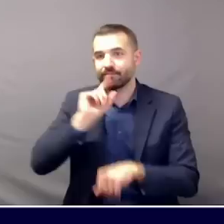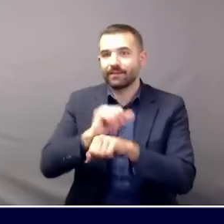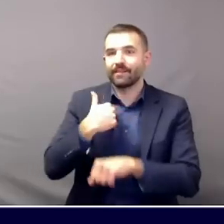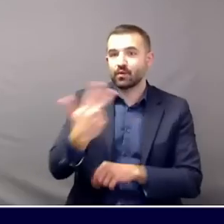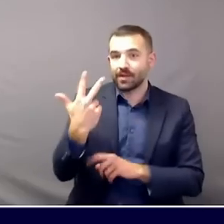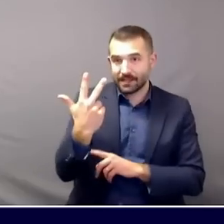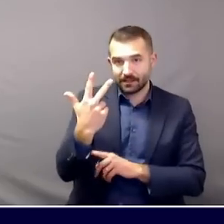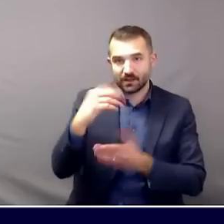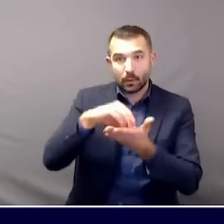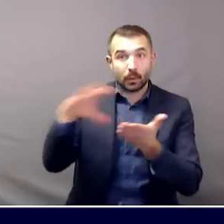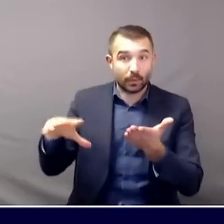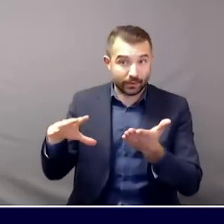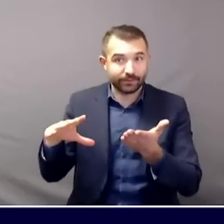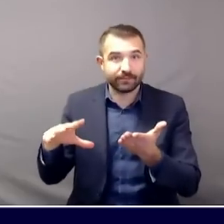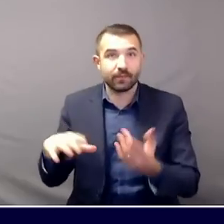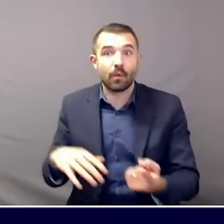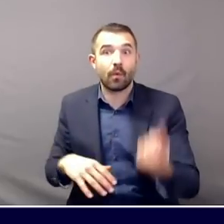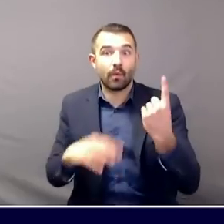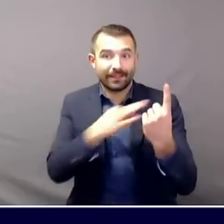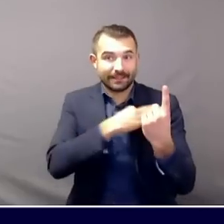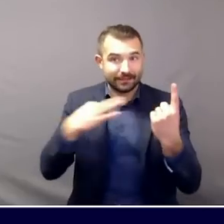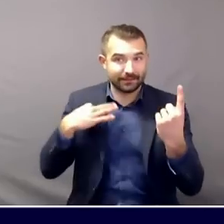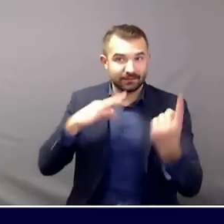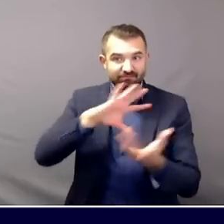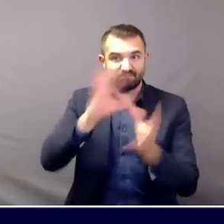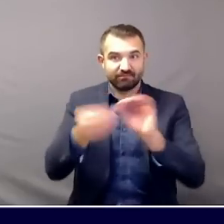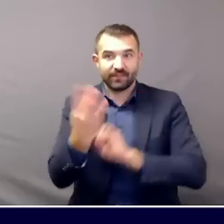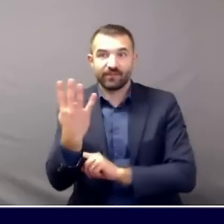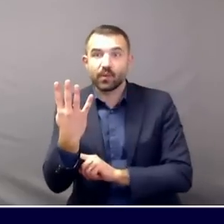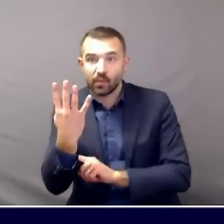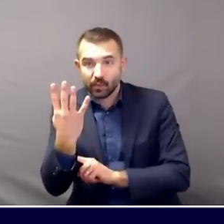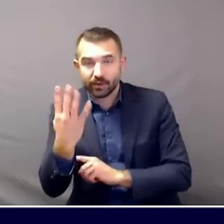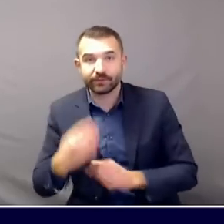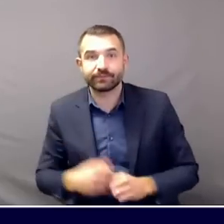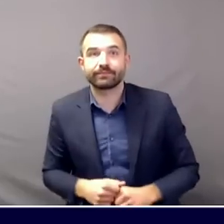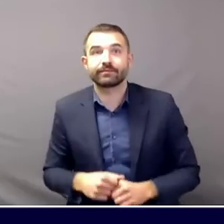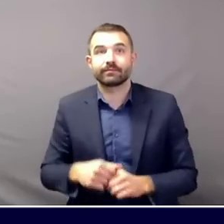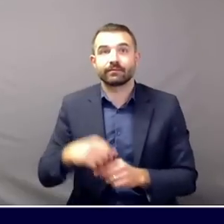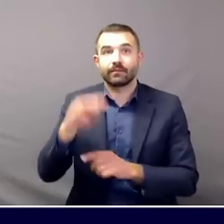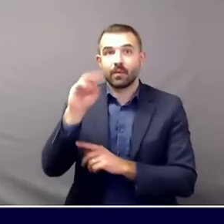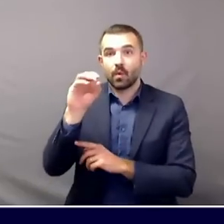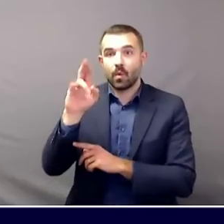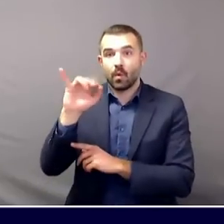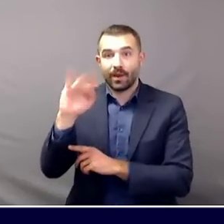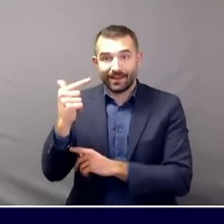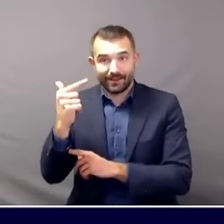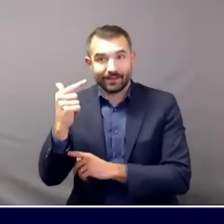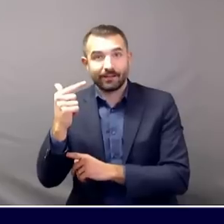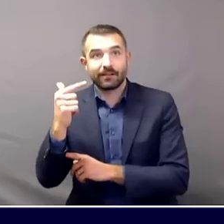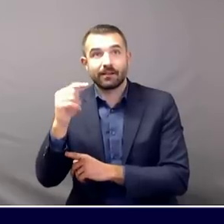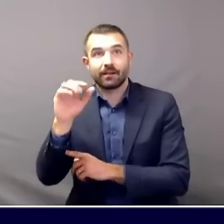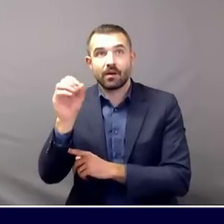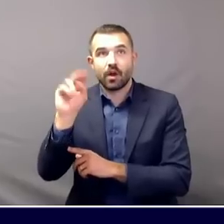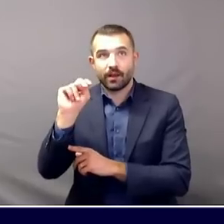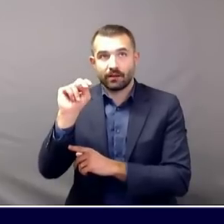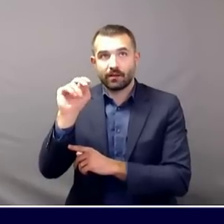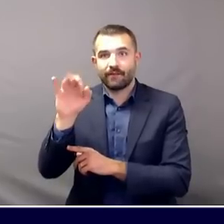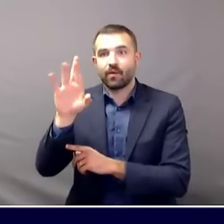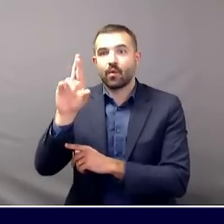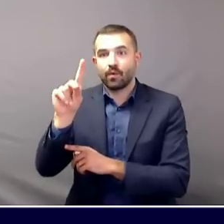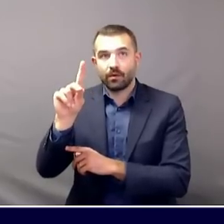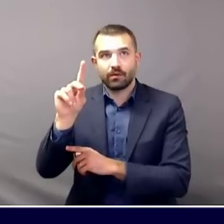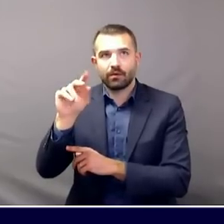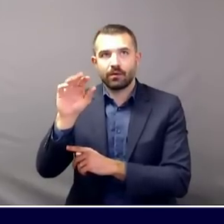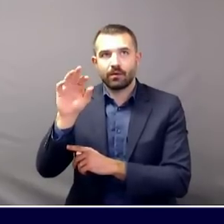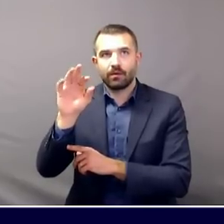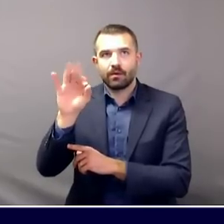staff member. Also, at the mooring on Foreside, we've opened an investigation after finding 2 cases